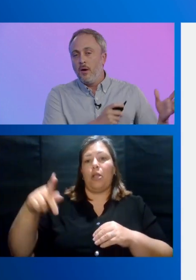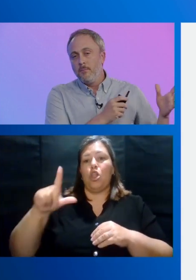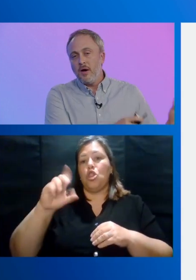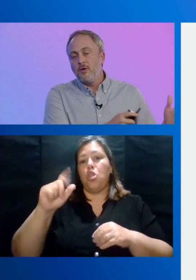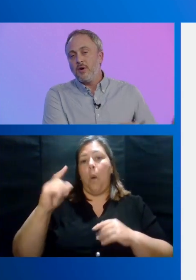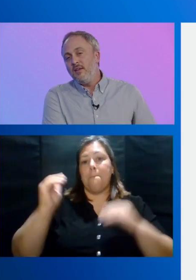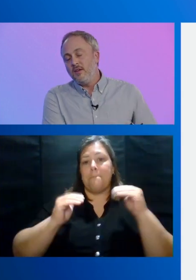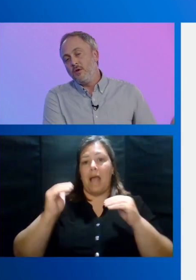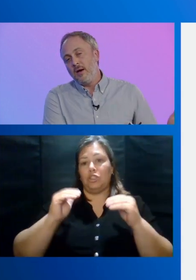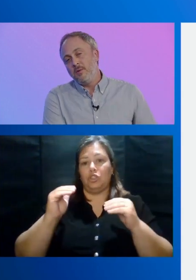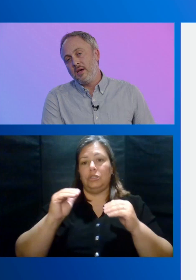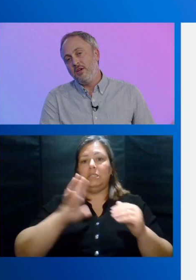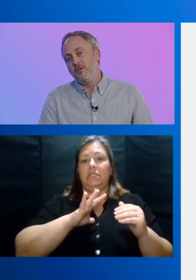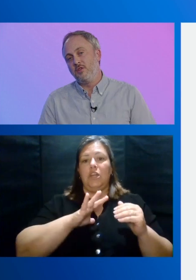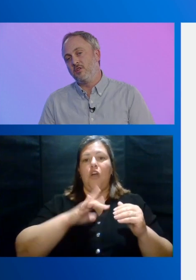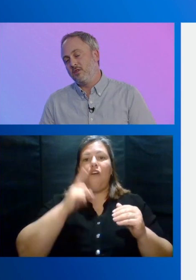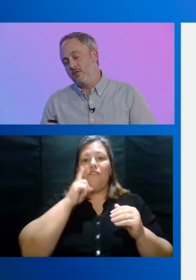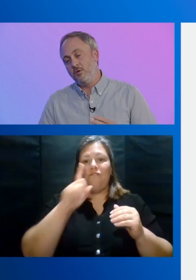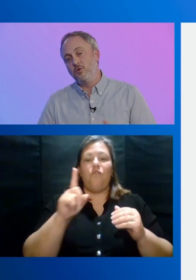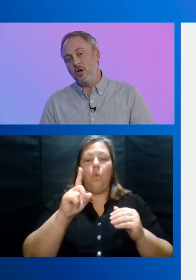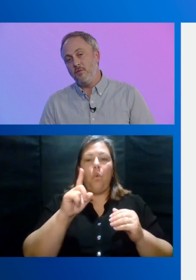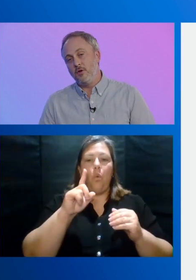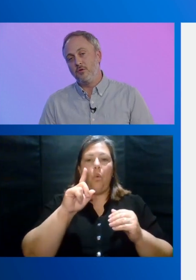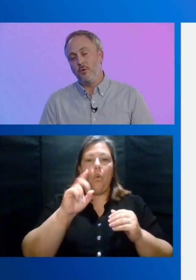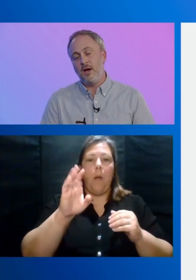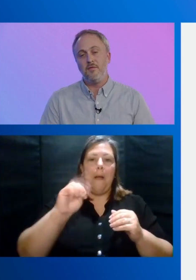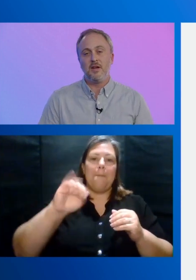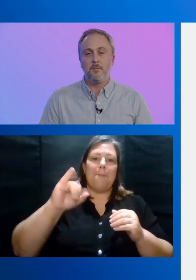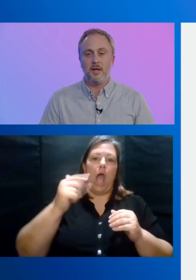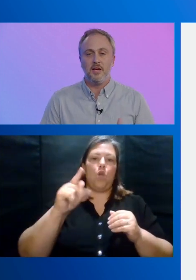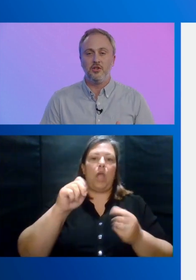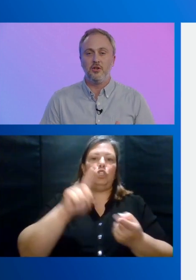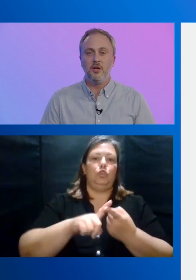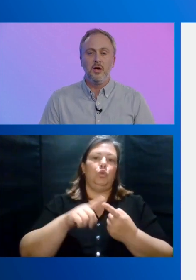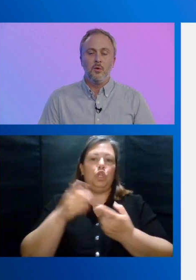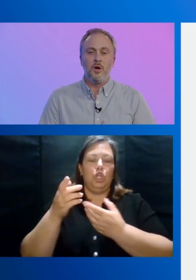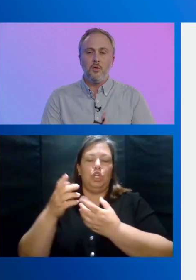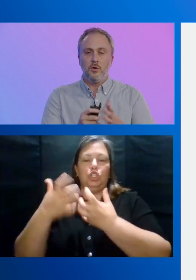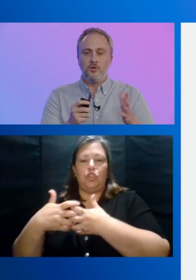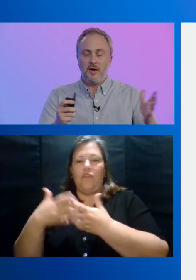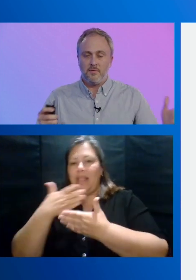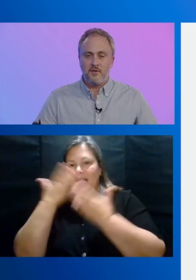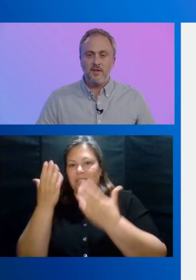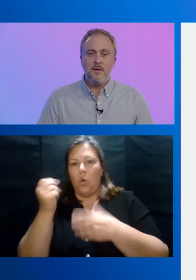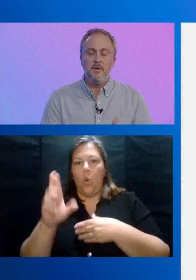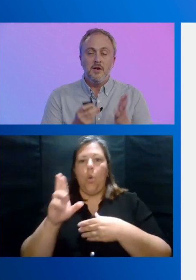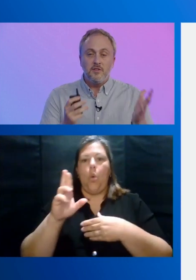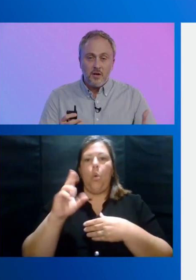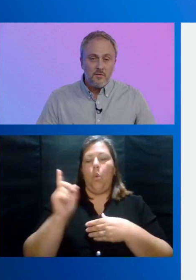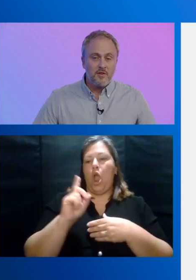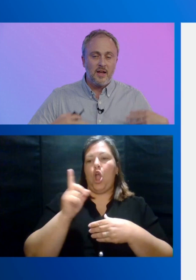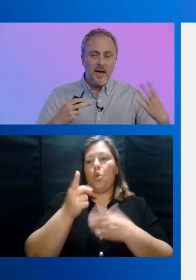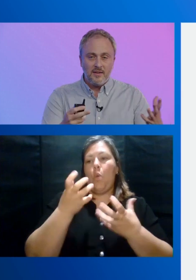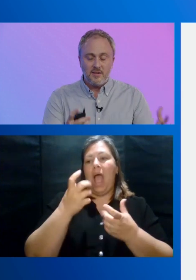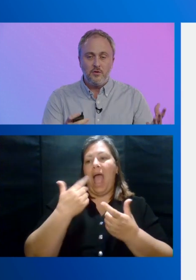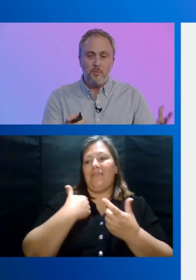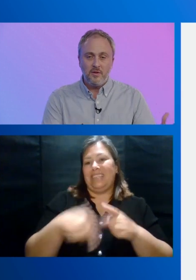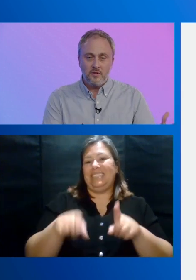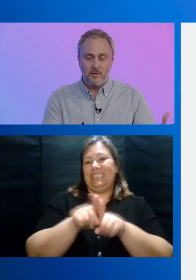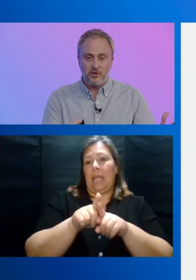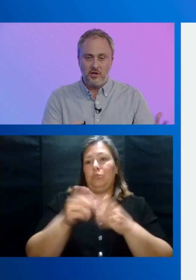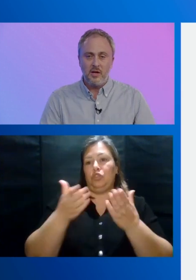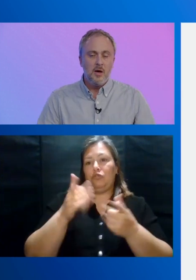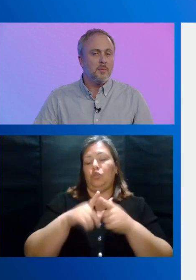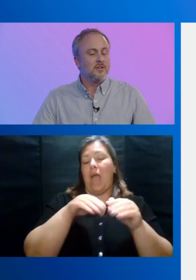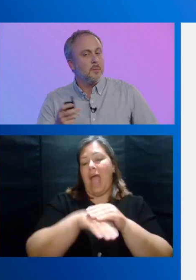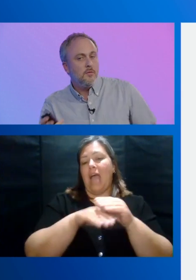for migrating your application to serverless, or having an application where you want to have the same service to access your